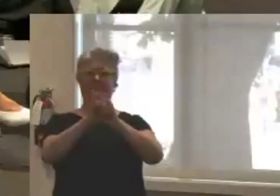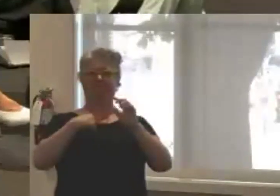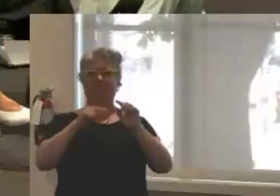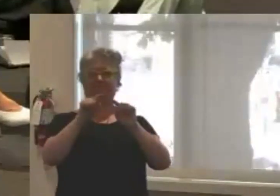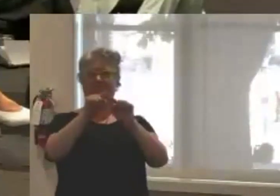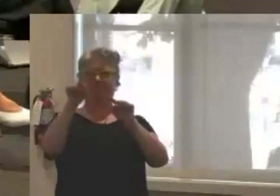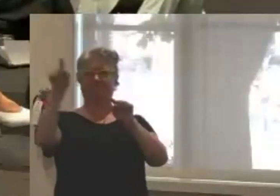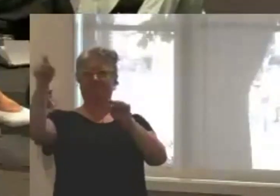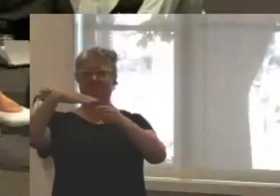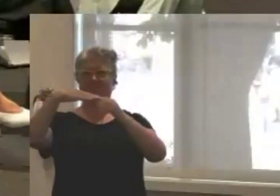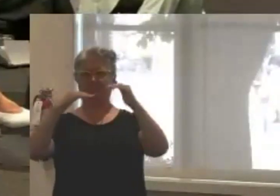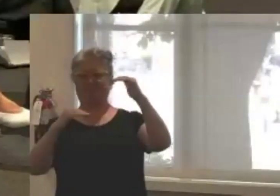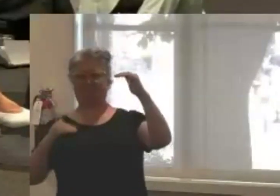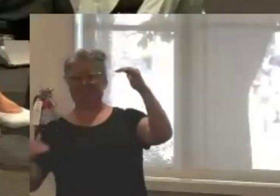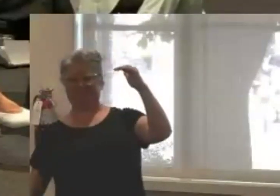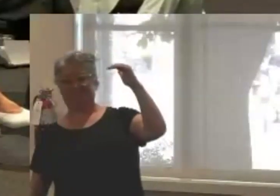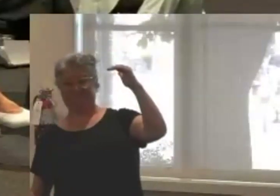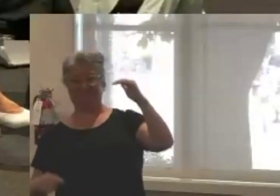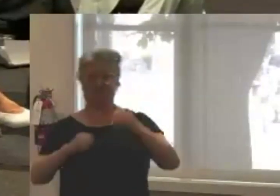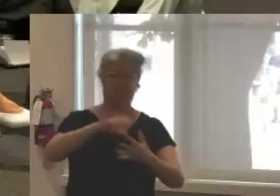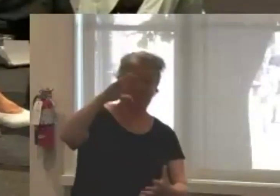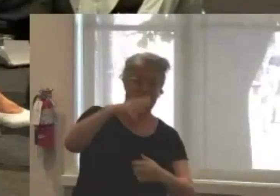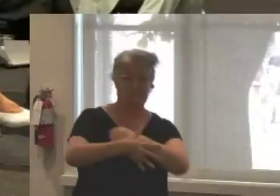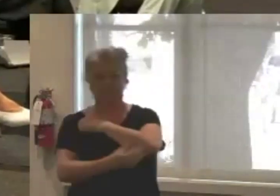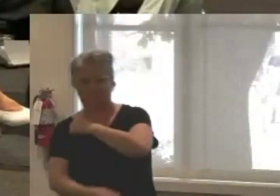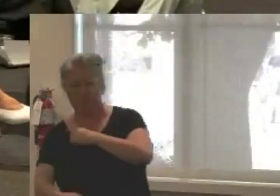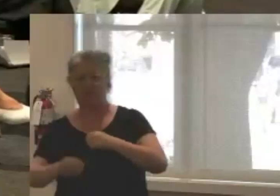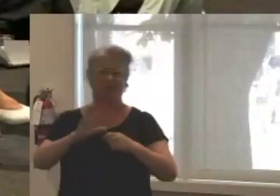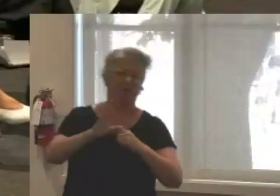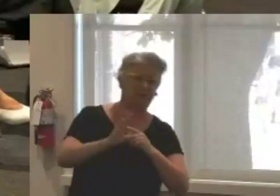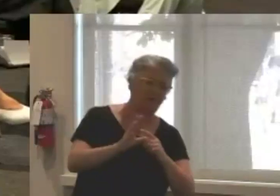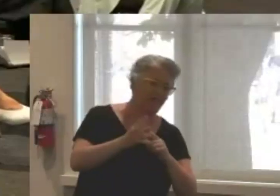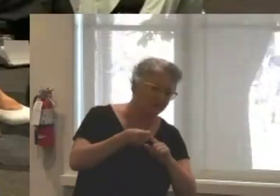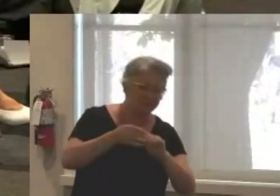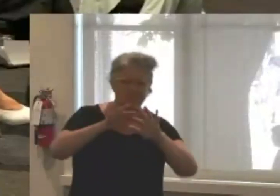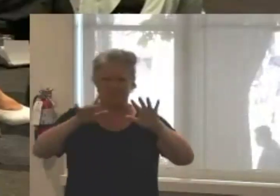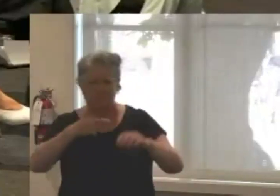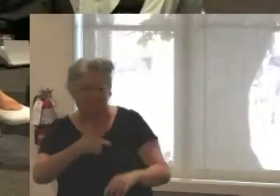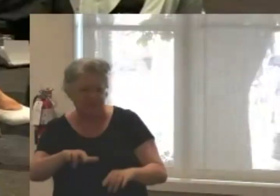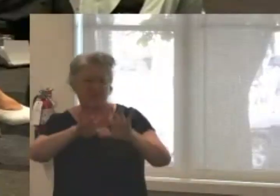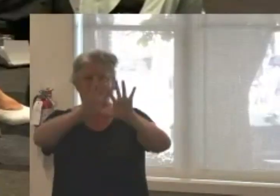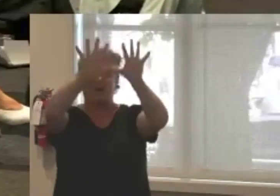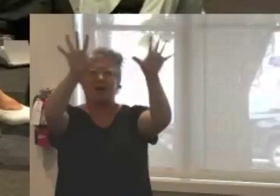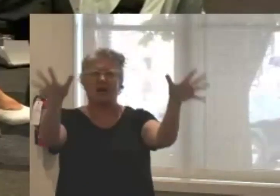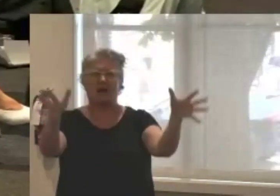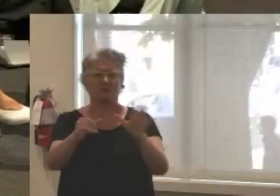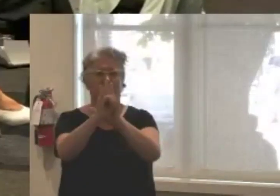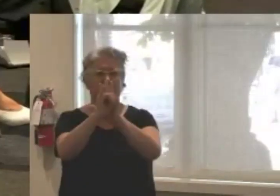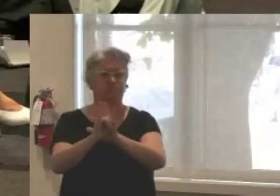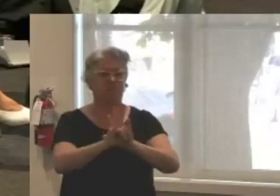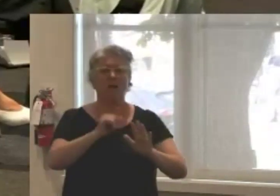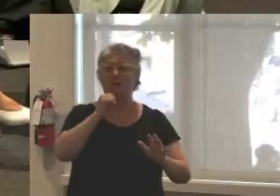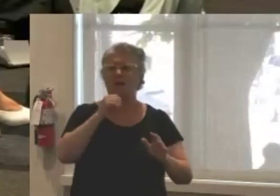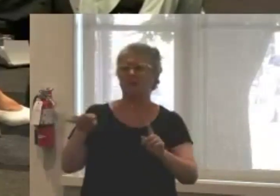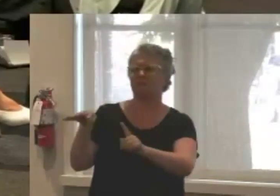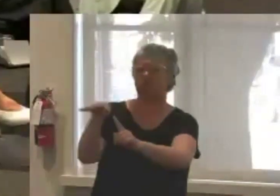our oppressions and our privileges from that. Just not to make anyone feel singled out, but